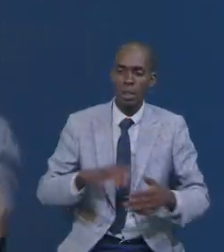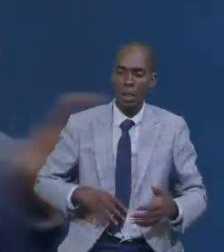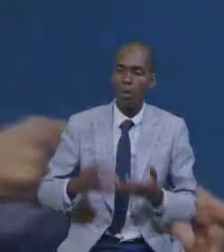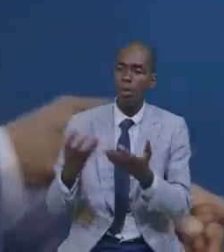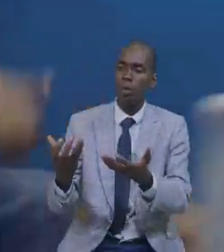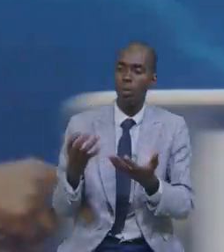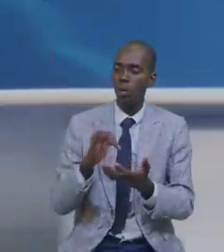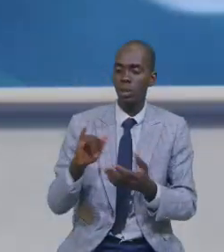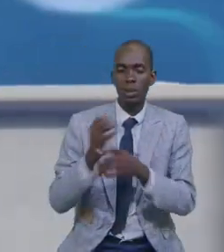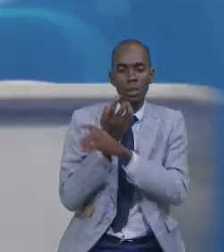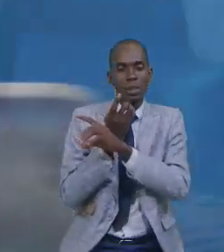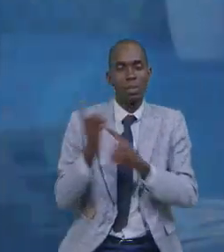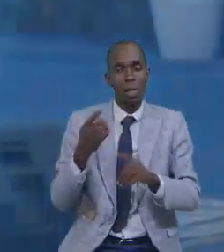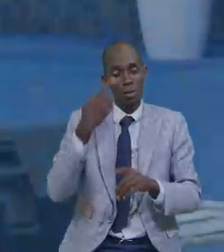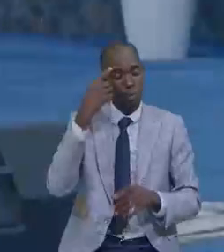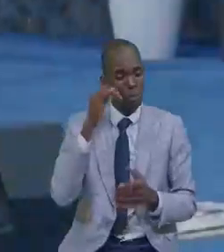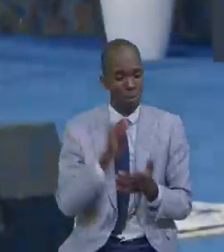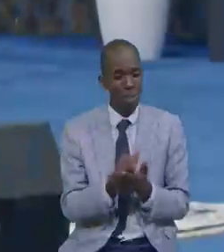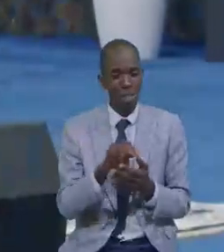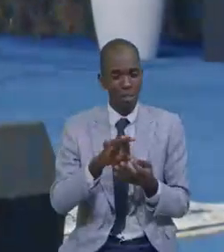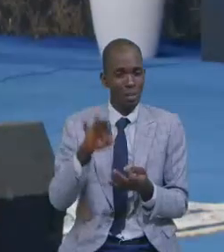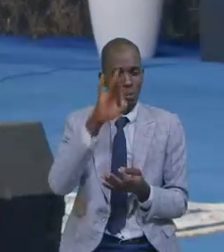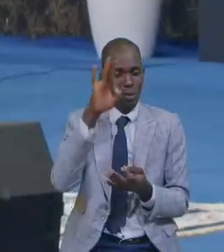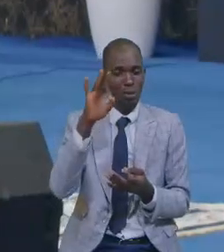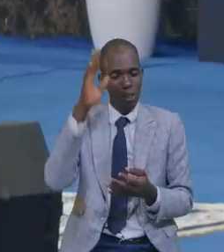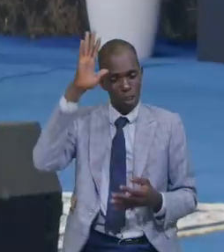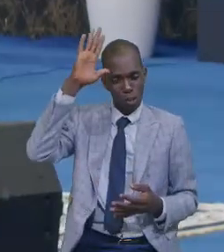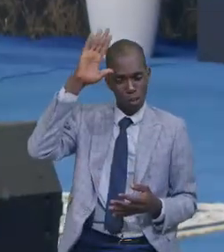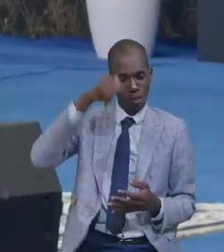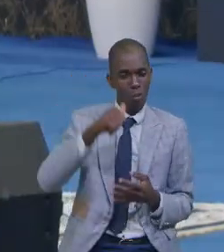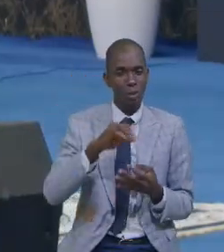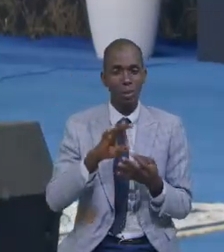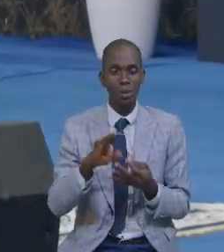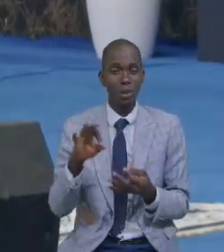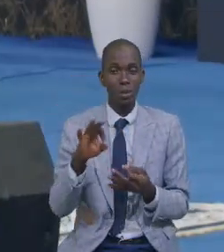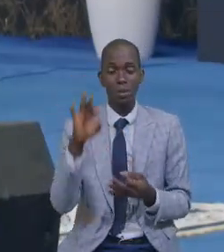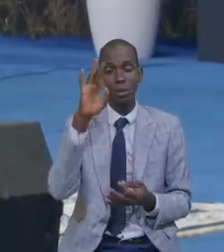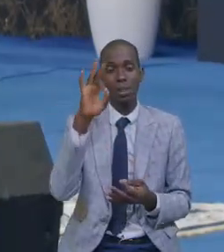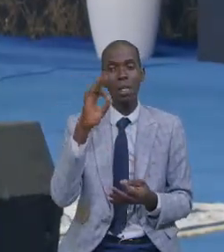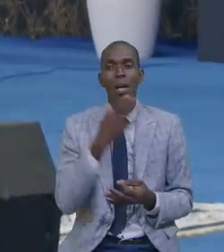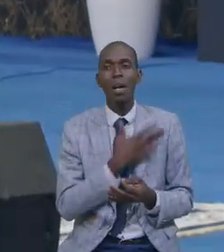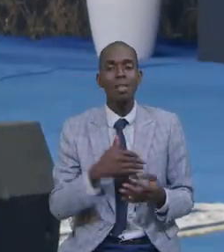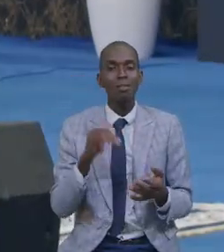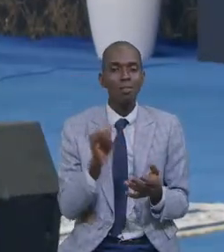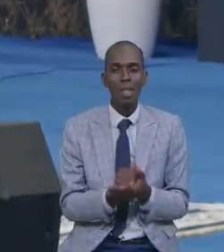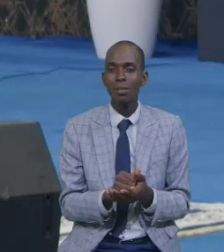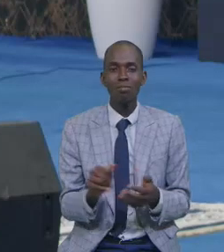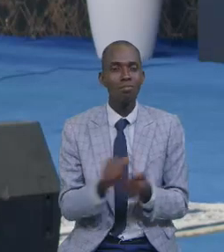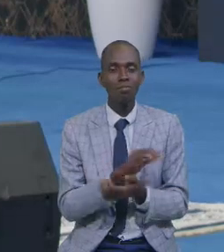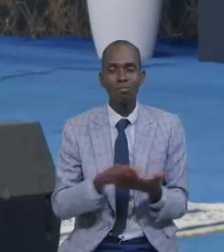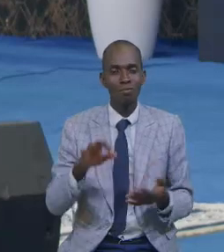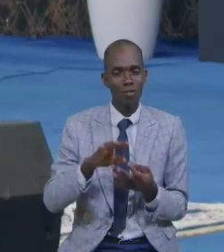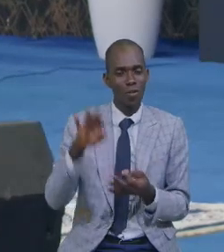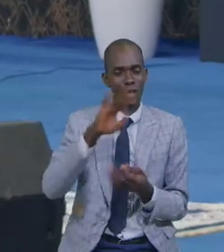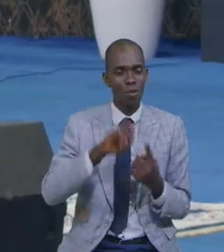and for that spirit, rebellious spirit and defiant spirit, to come